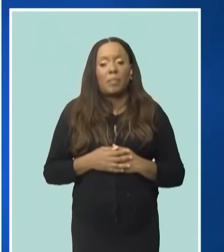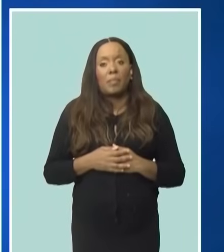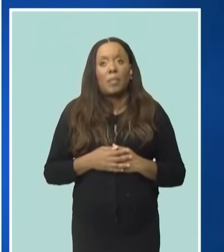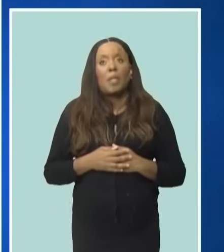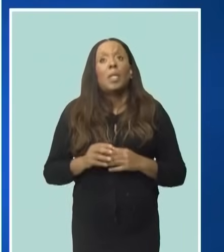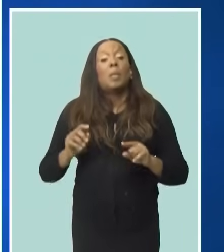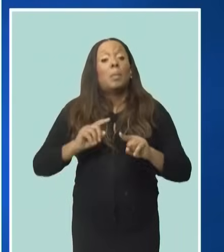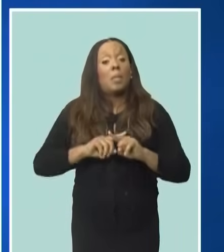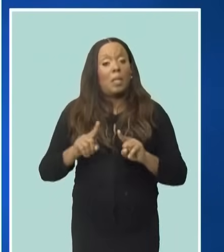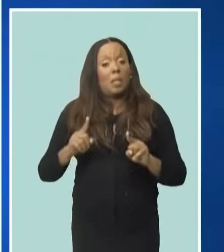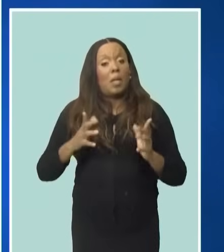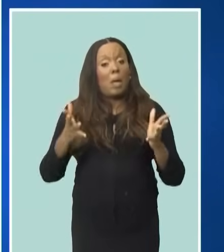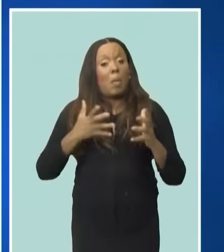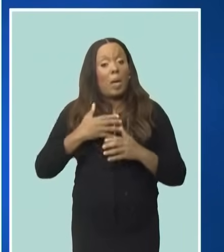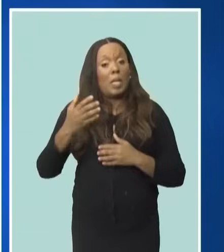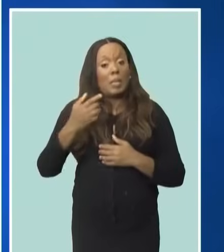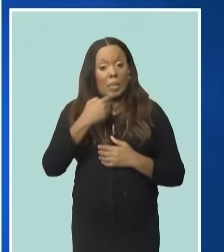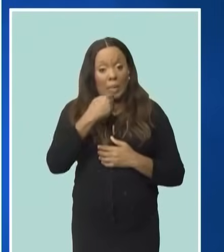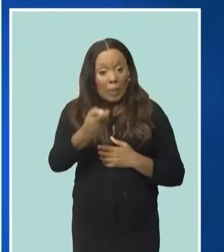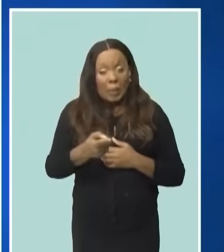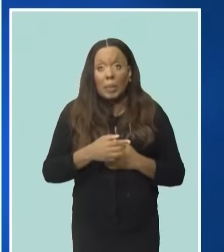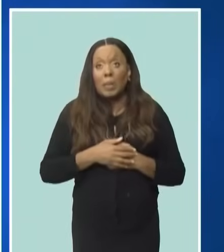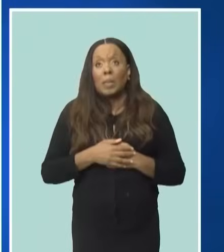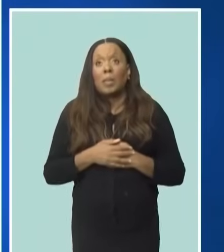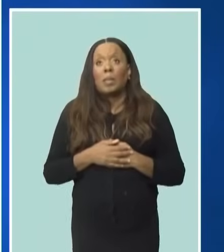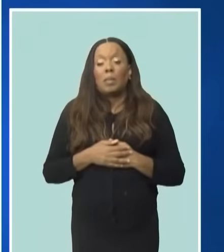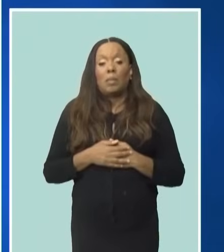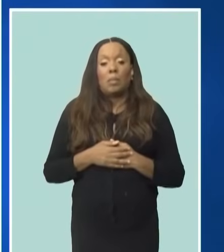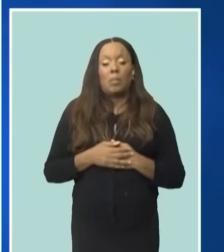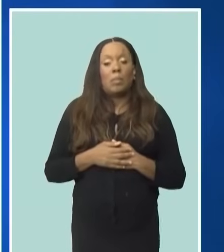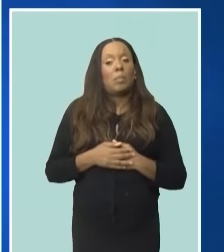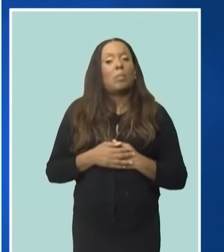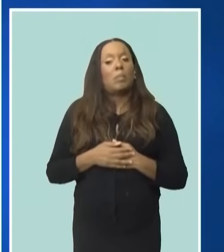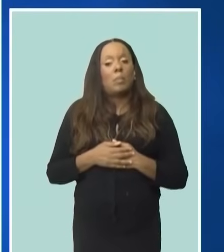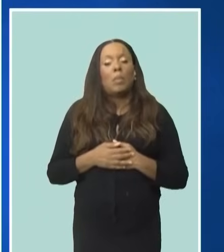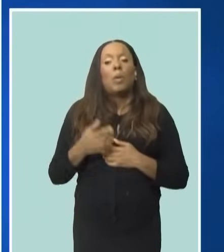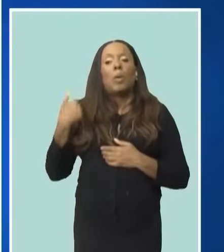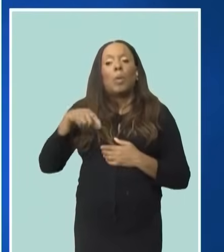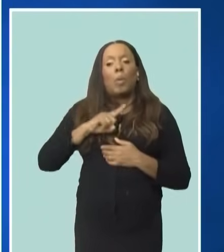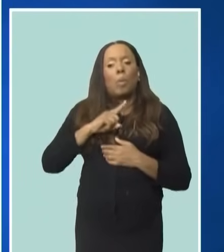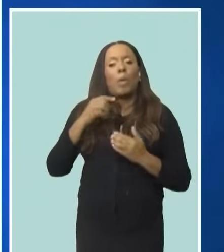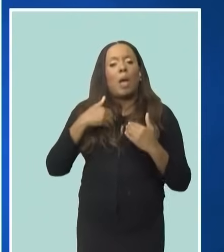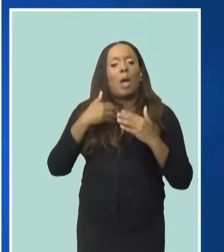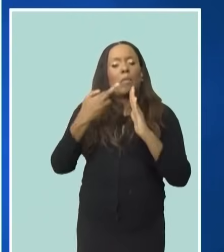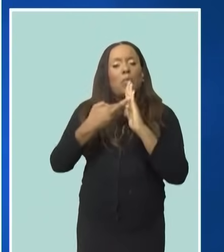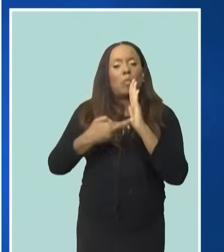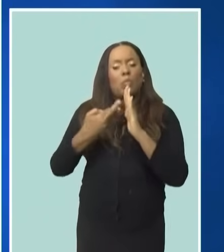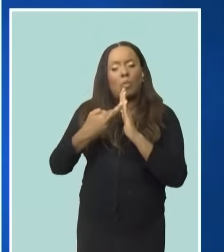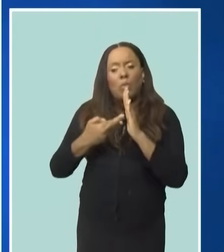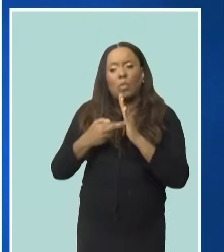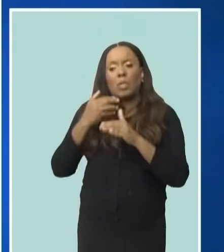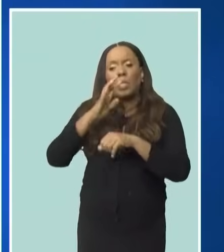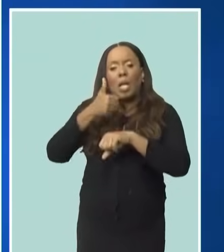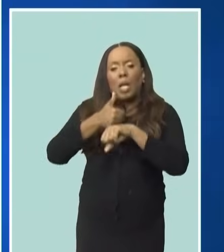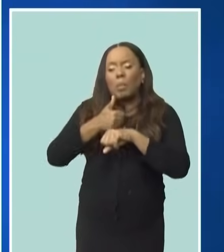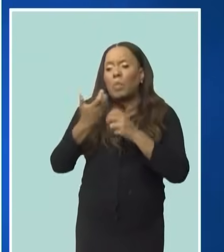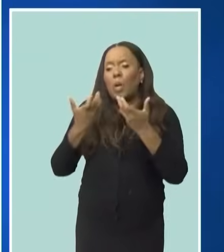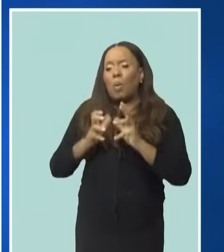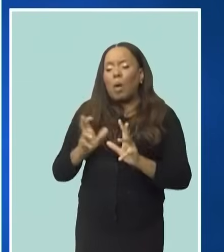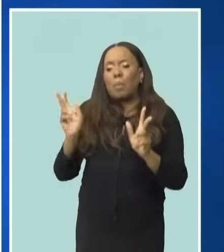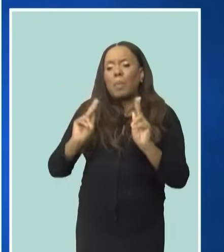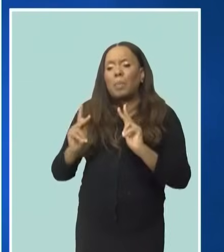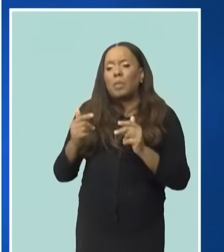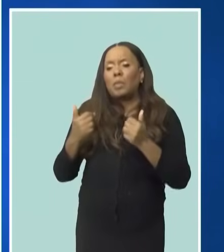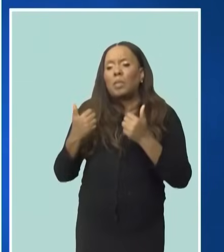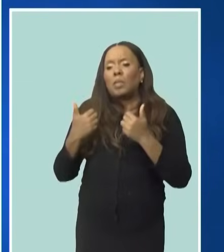ensure that no bad actors take advantage of this scheme. So, for example, Under